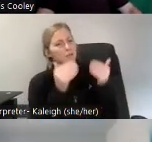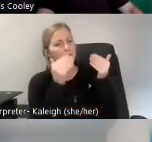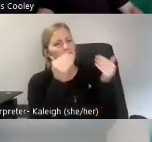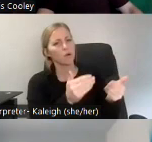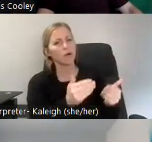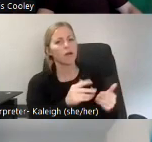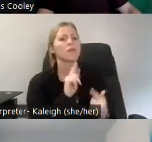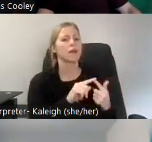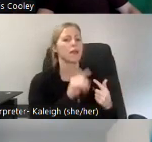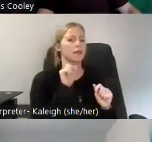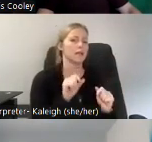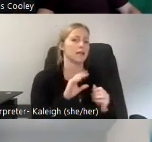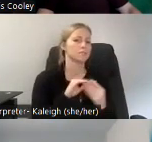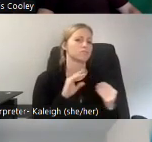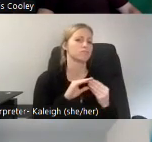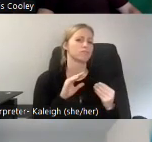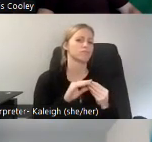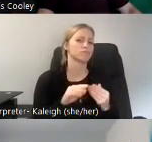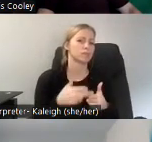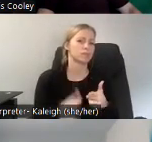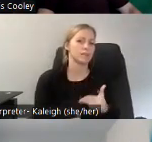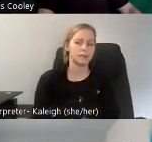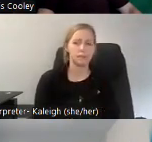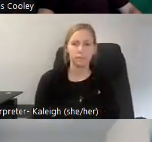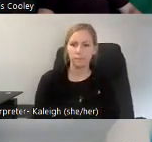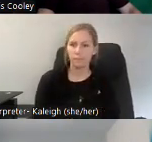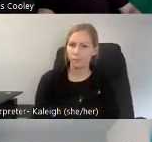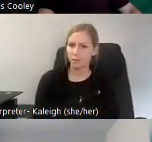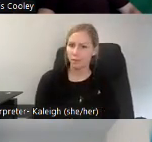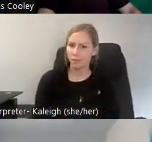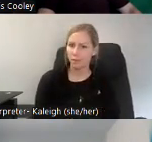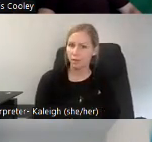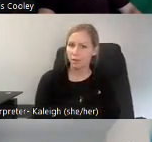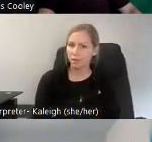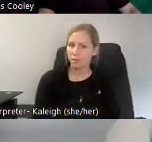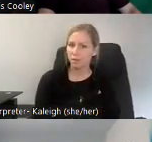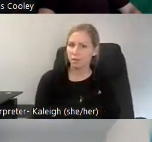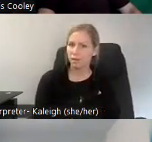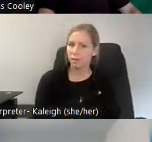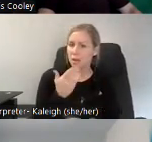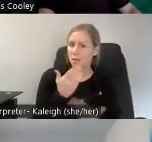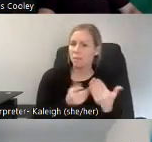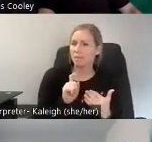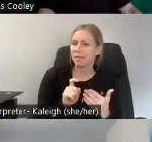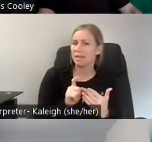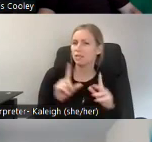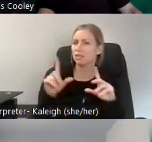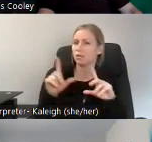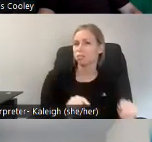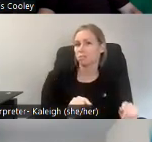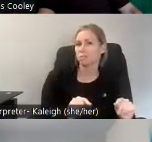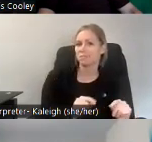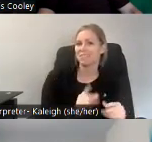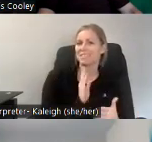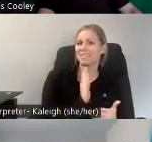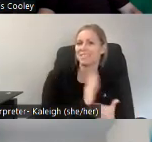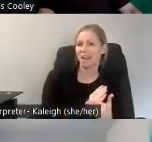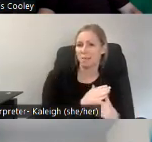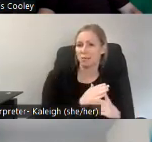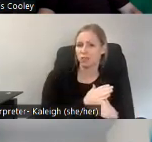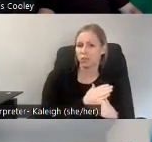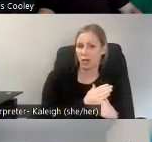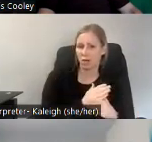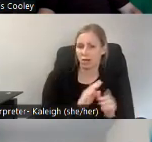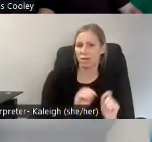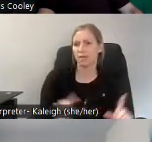say a few words. And you know, I may have to stop my share and reshare in order to do